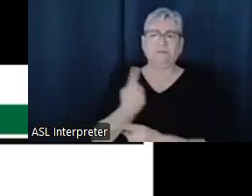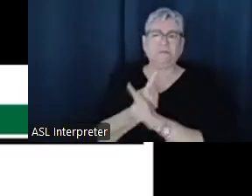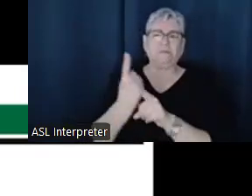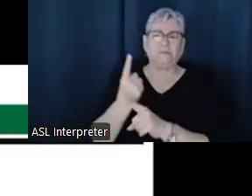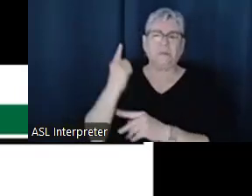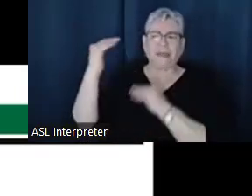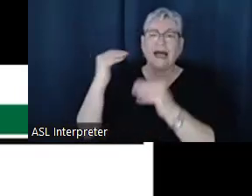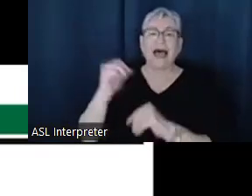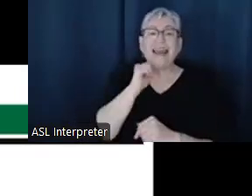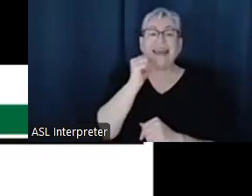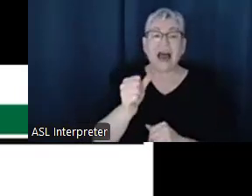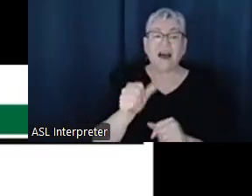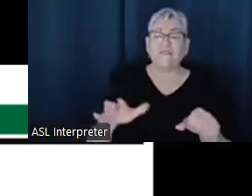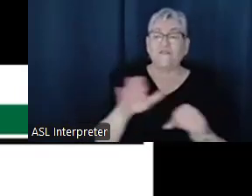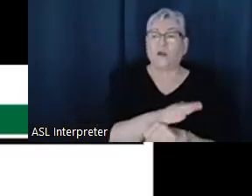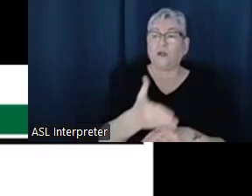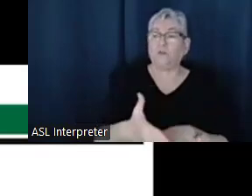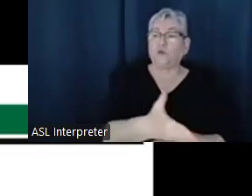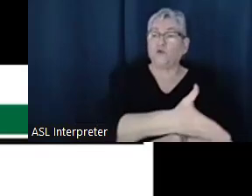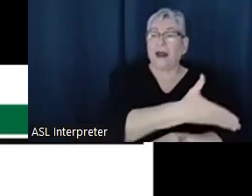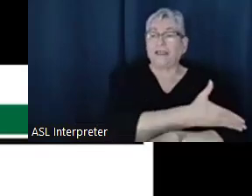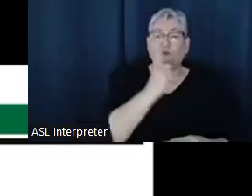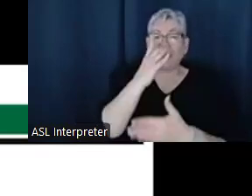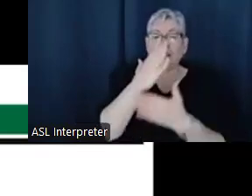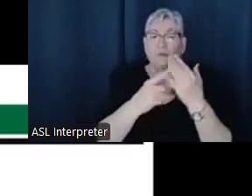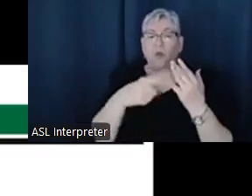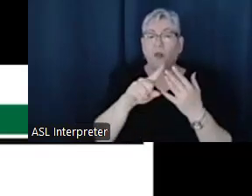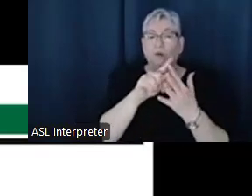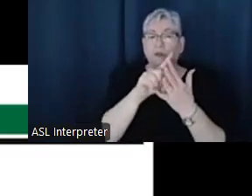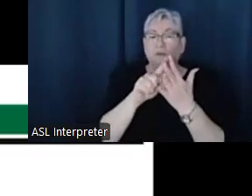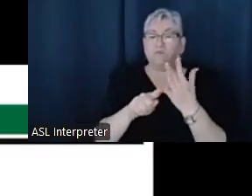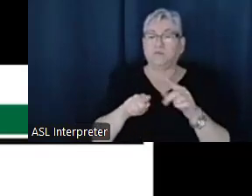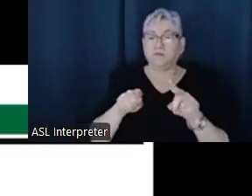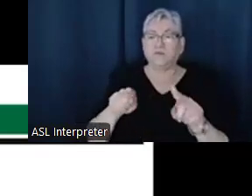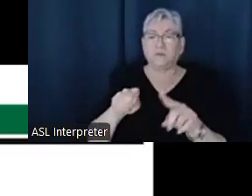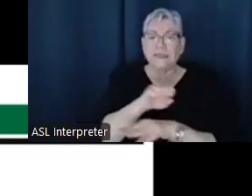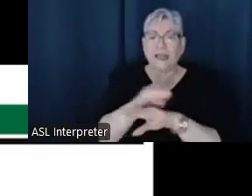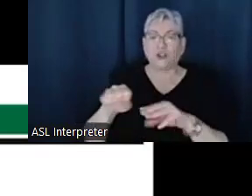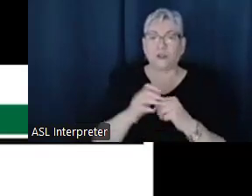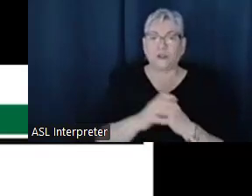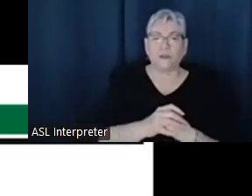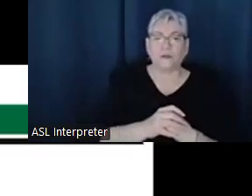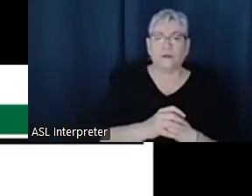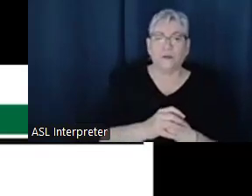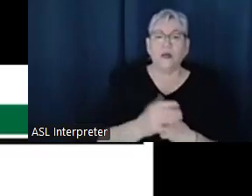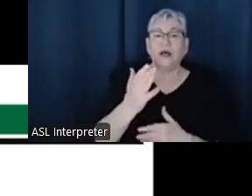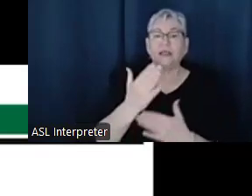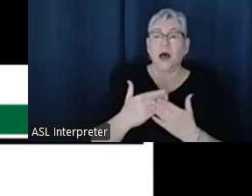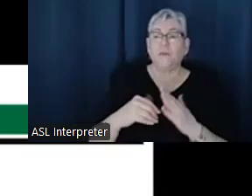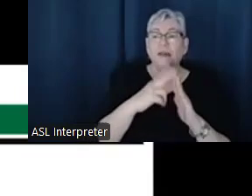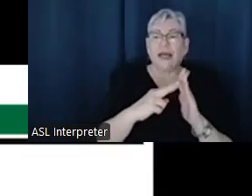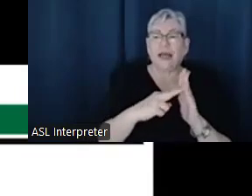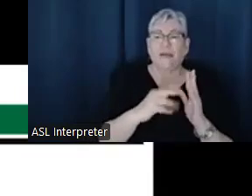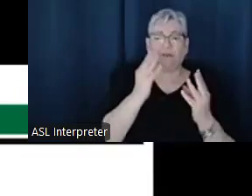fully progress into some of those final stages. We also, some of the literature talks about how individuals adapt through